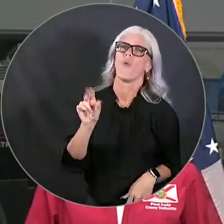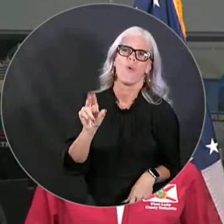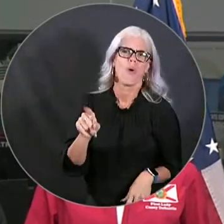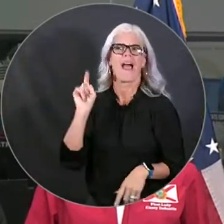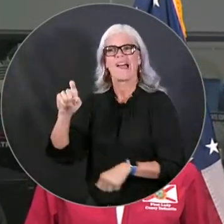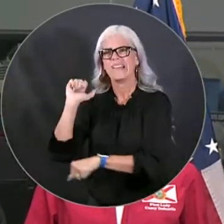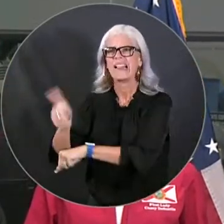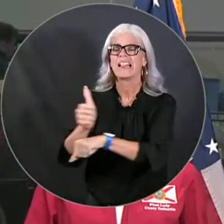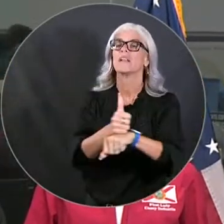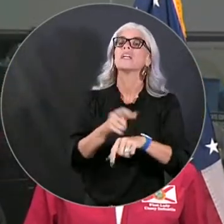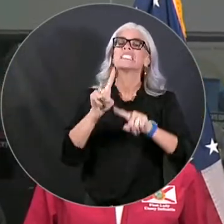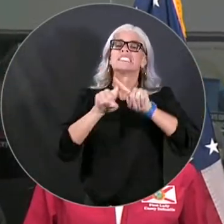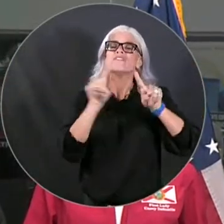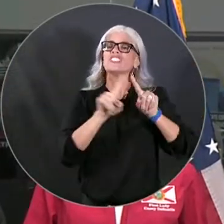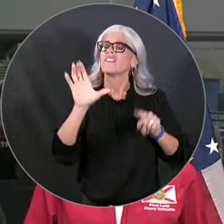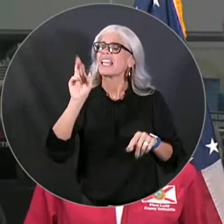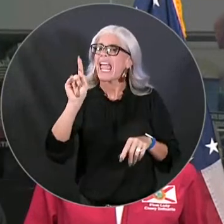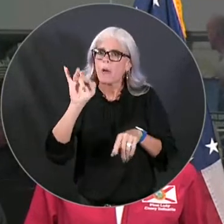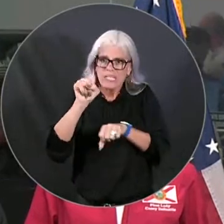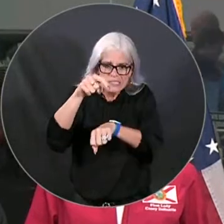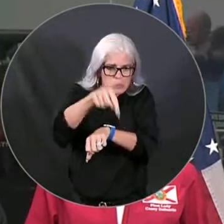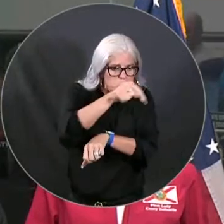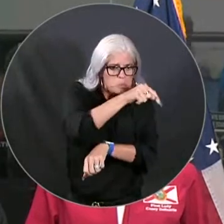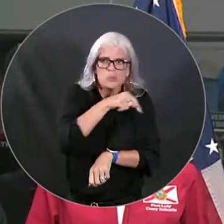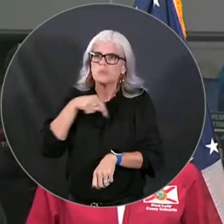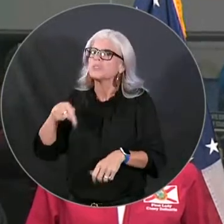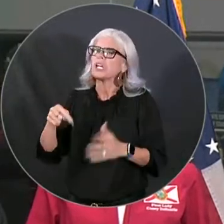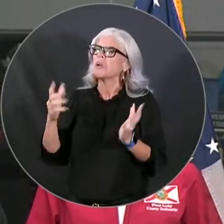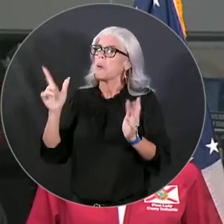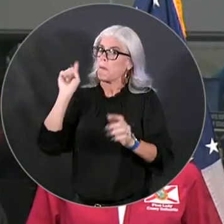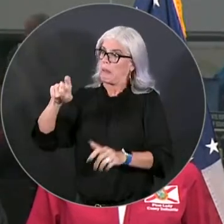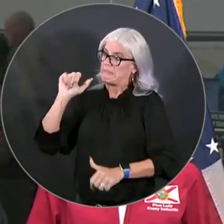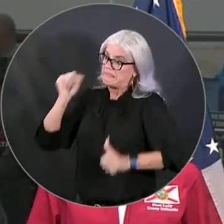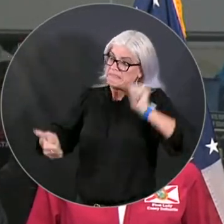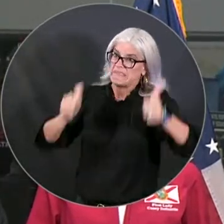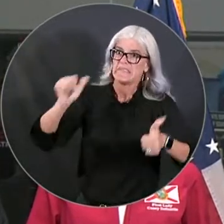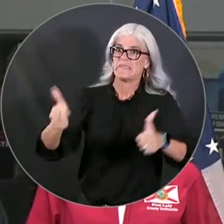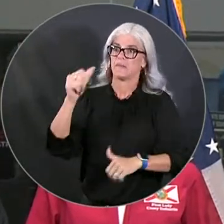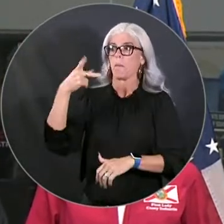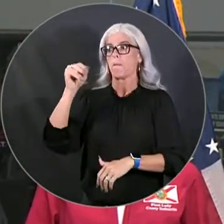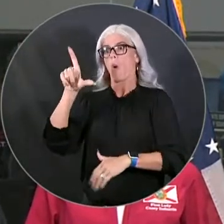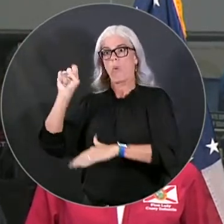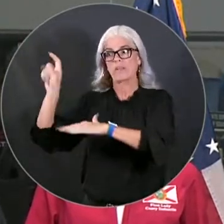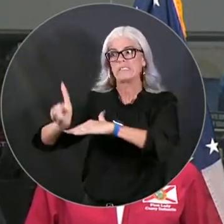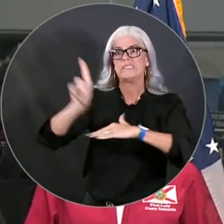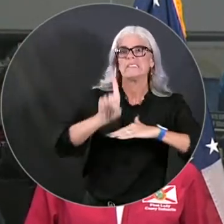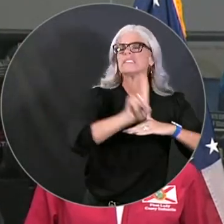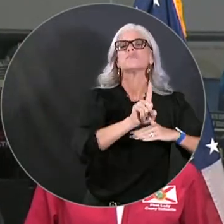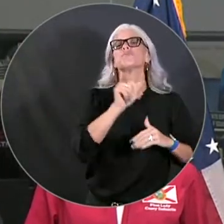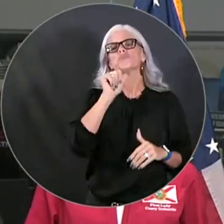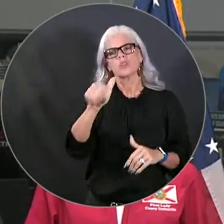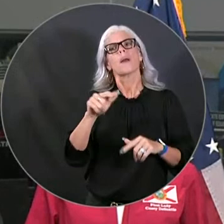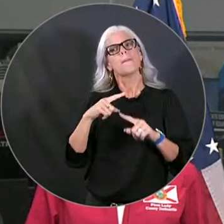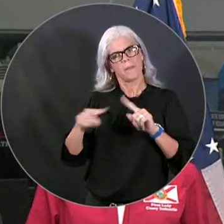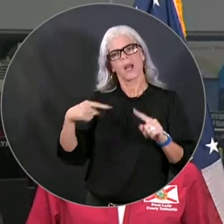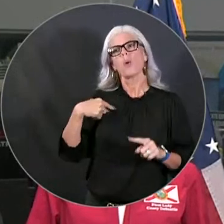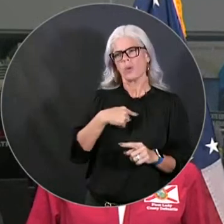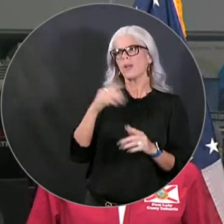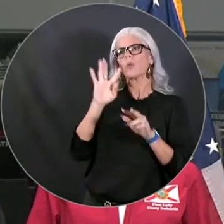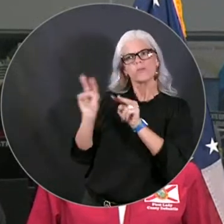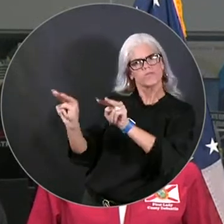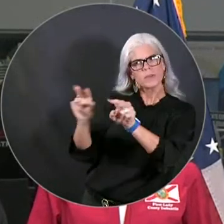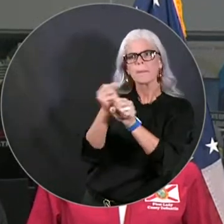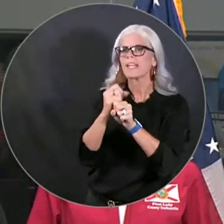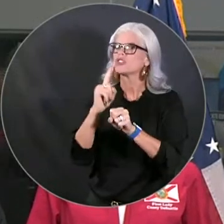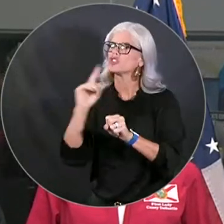of the structural rebuild, but of course that's going to be assessed as the day goes on. But we do have huge amounts of resources